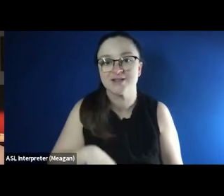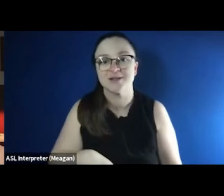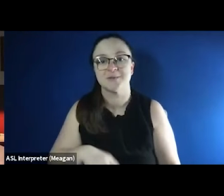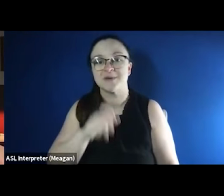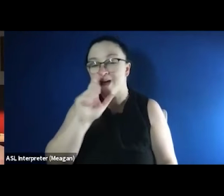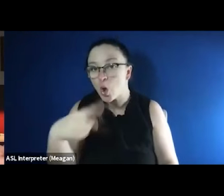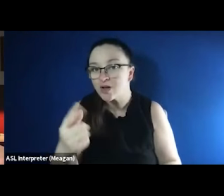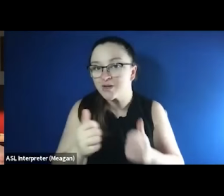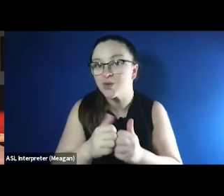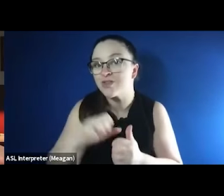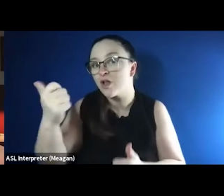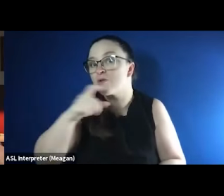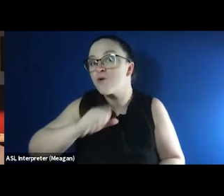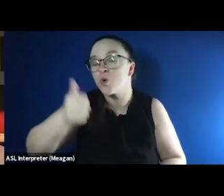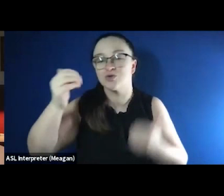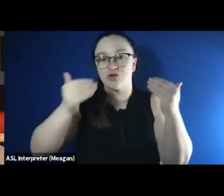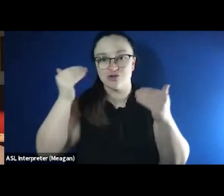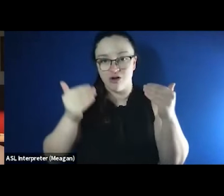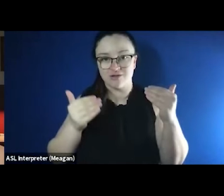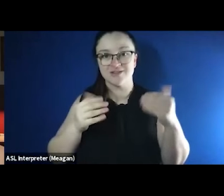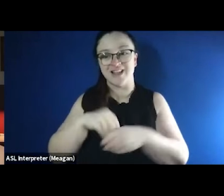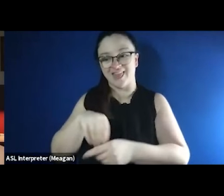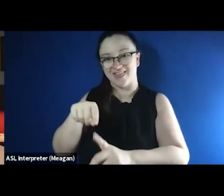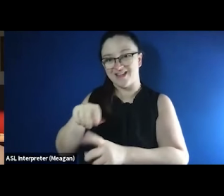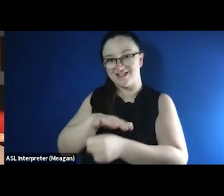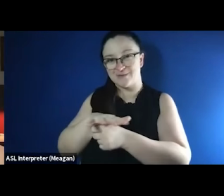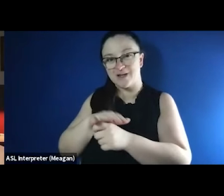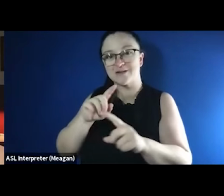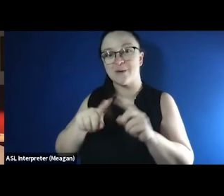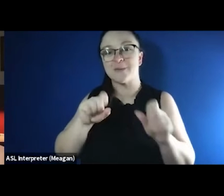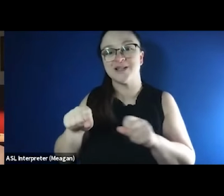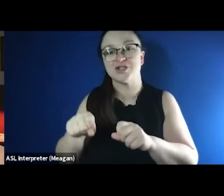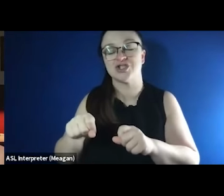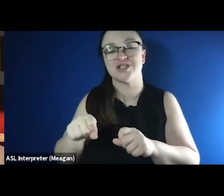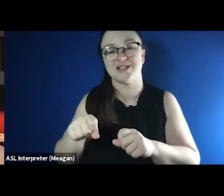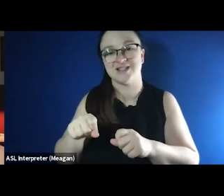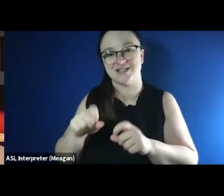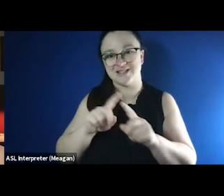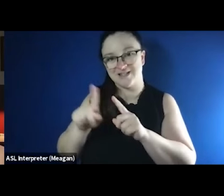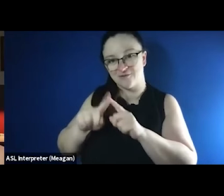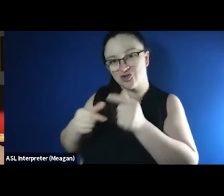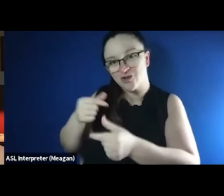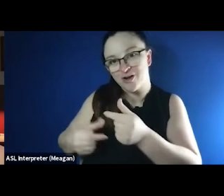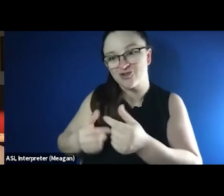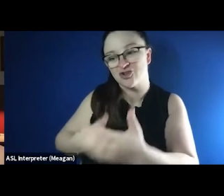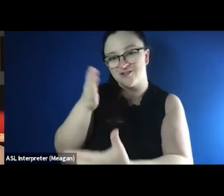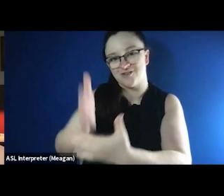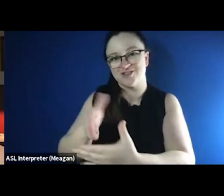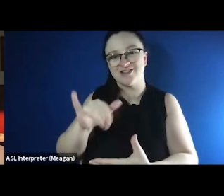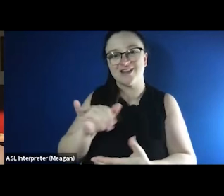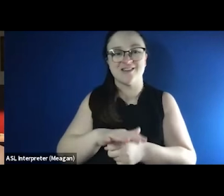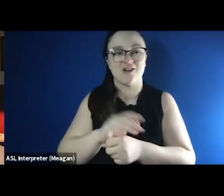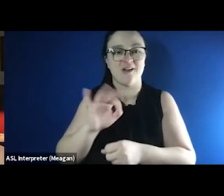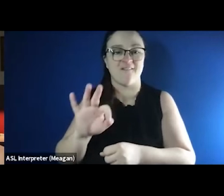other older adults in these and other spaces, but potentially intergenerational interventions, which is an area of future